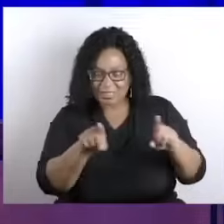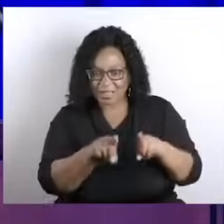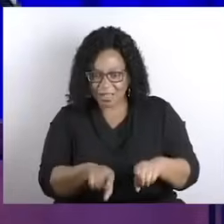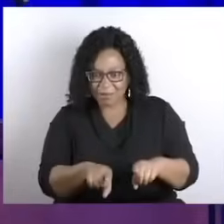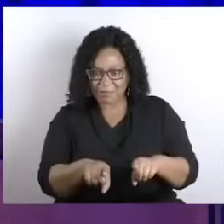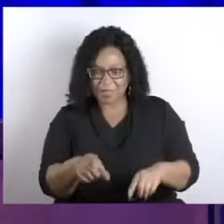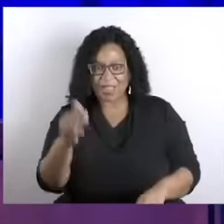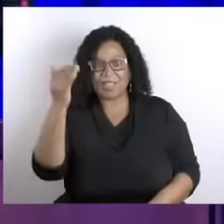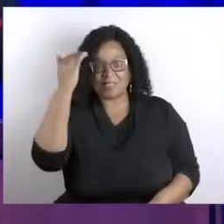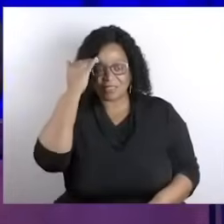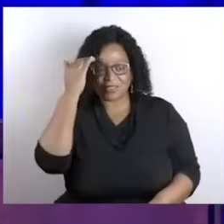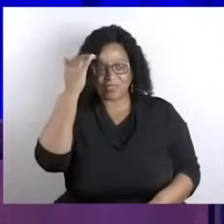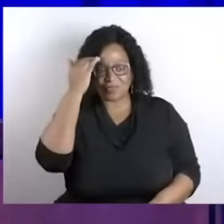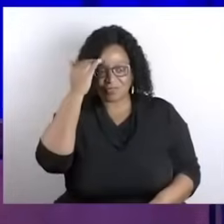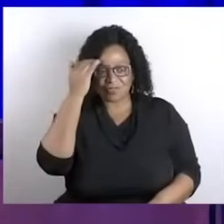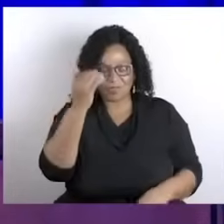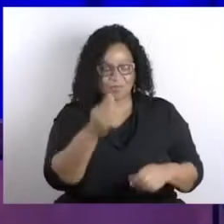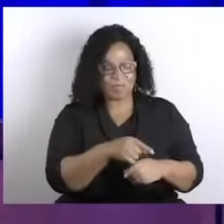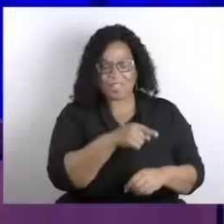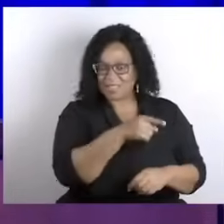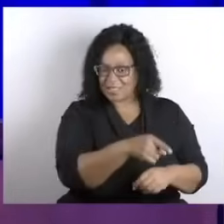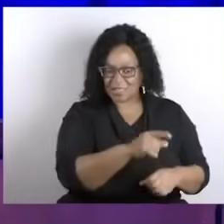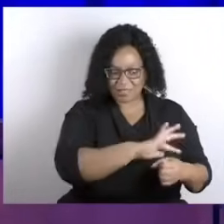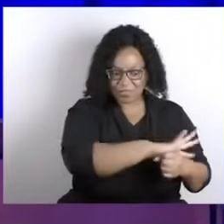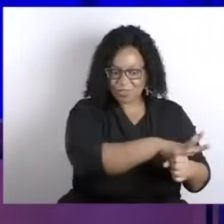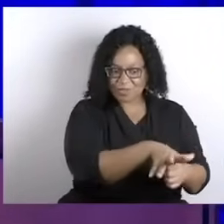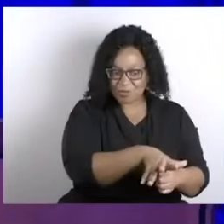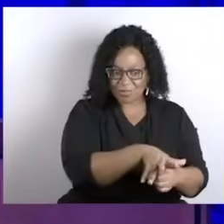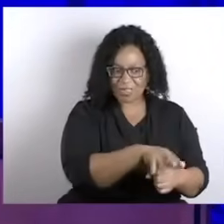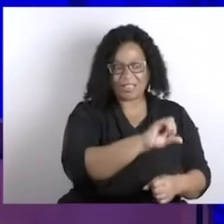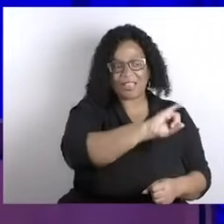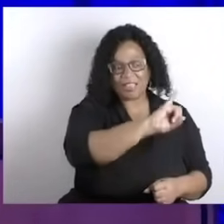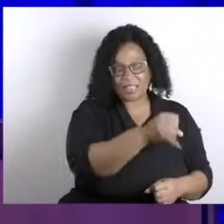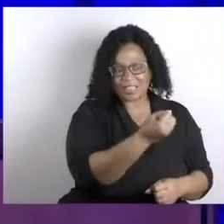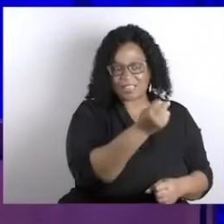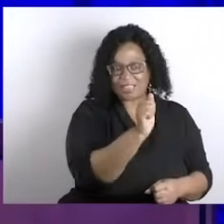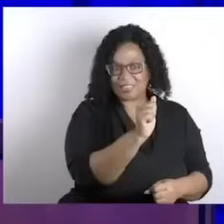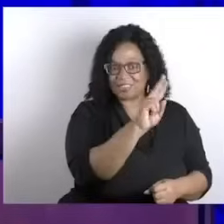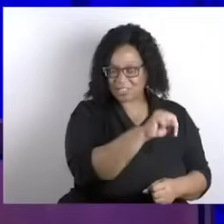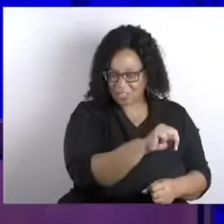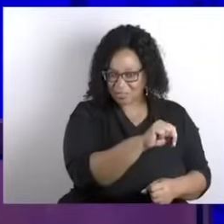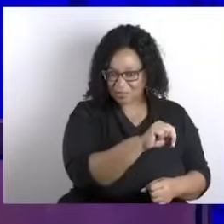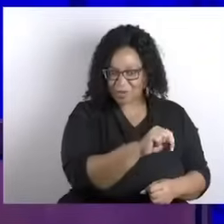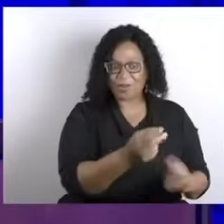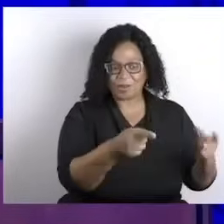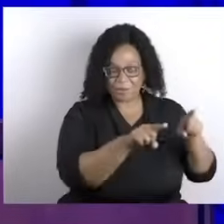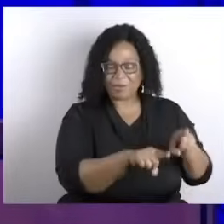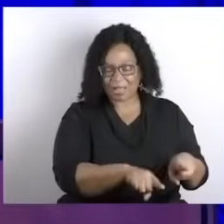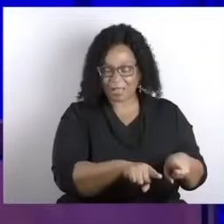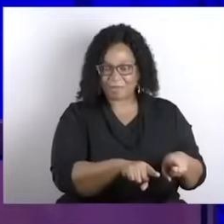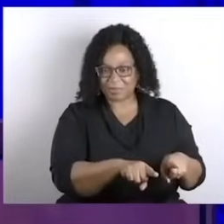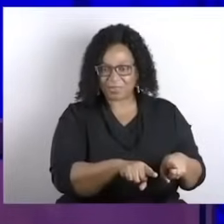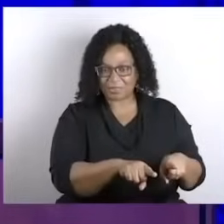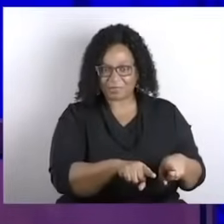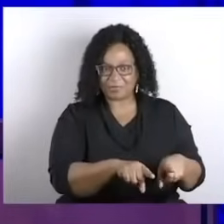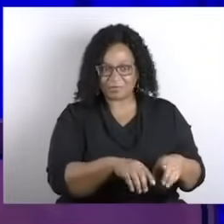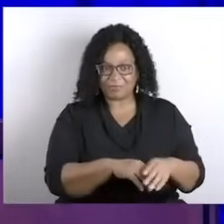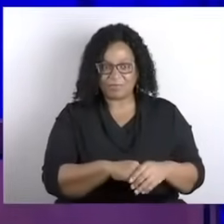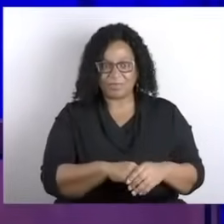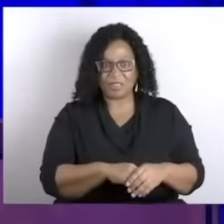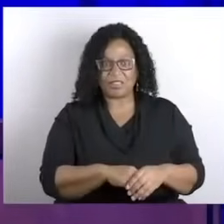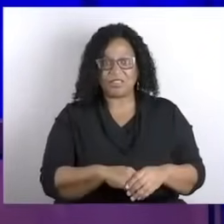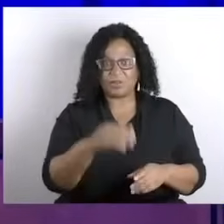in January what was showing up in February, March, and April. Here it is. He says, I want you to be